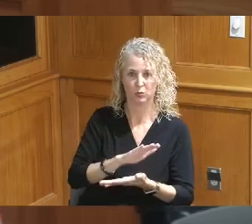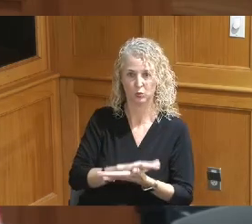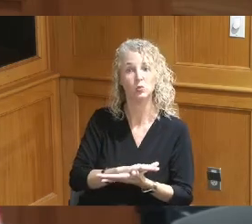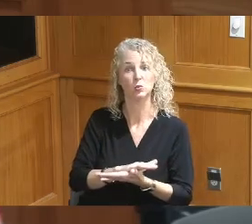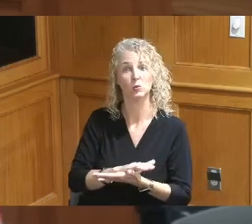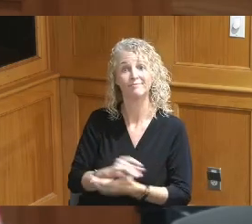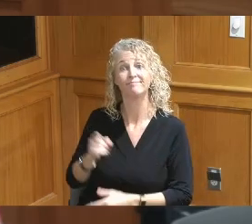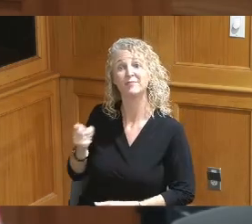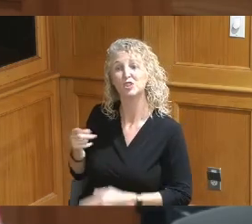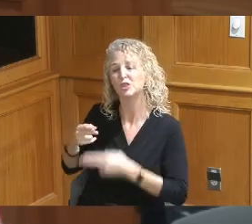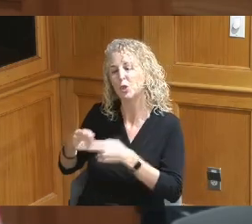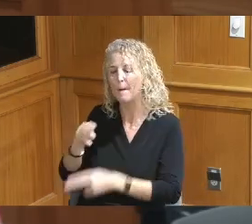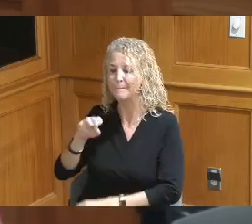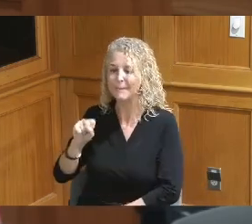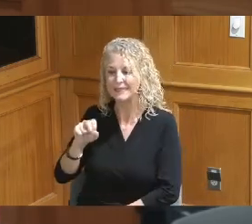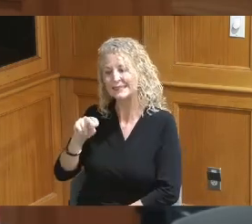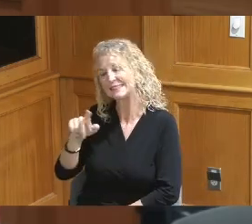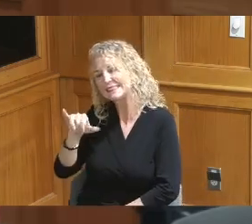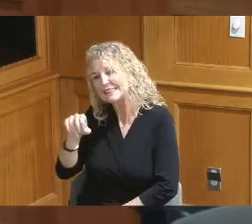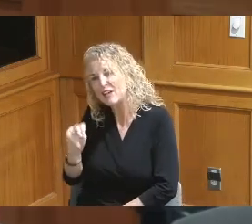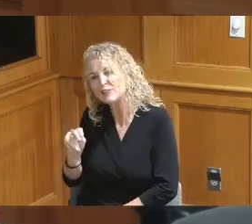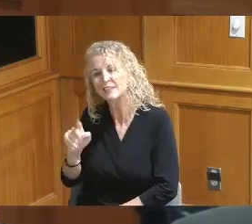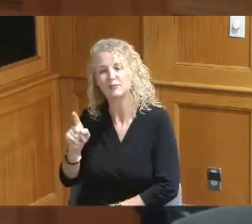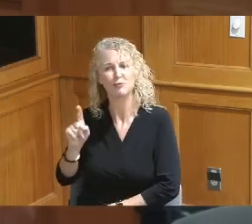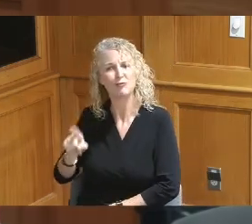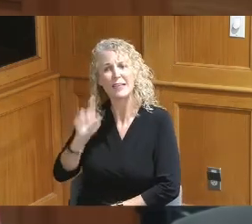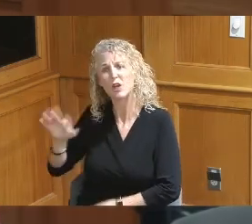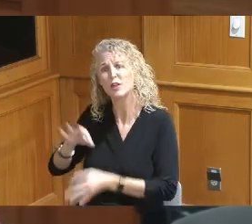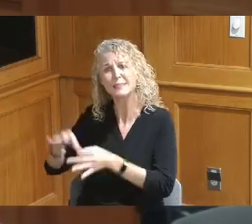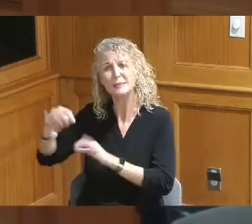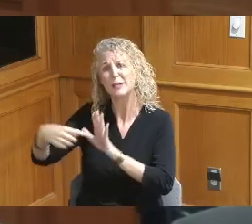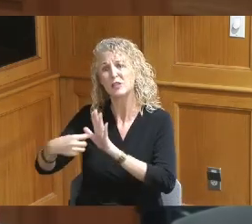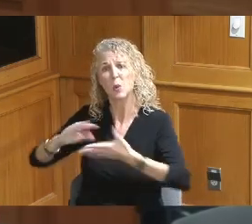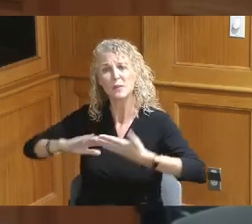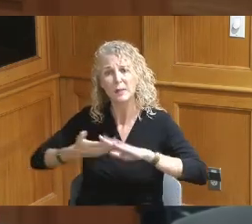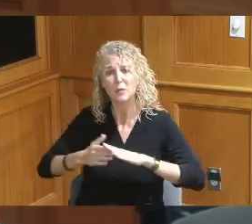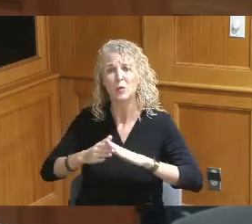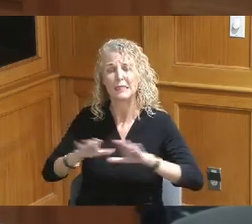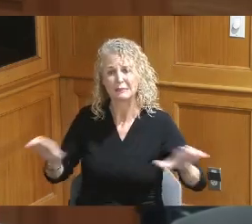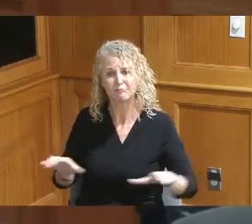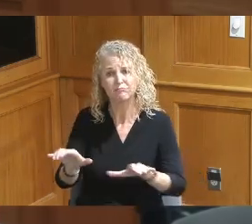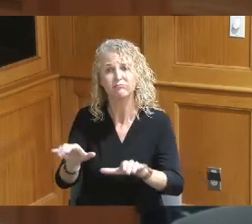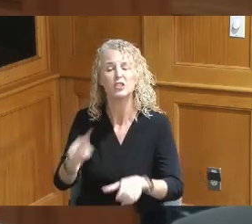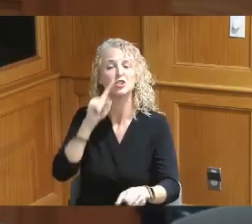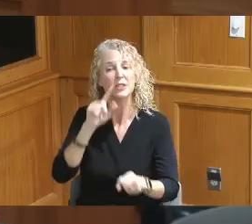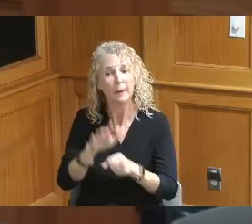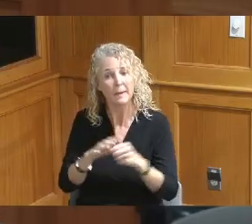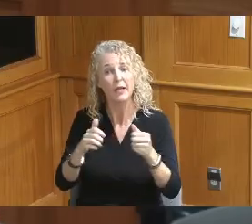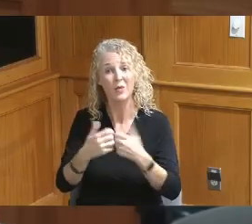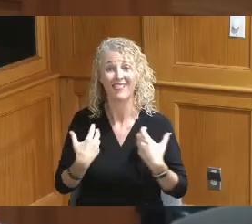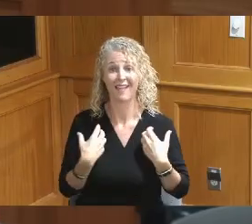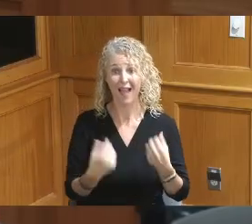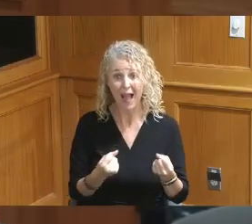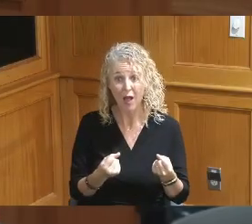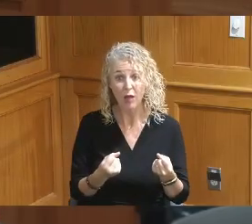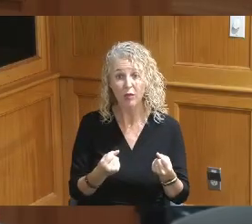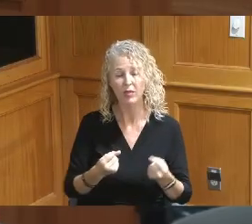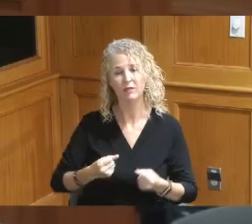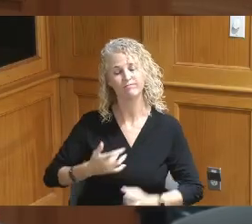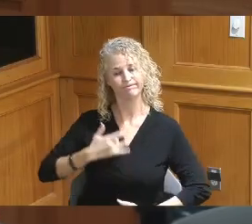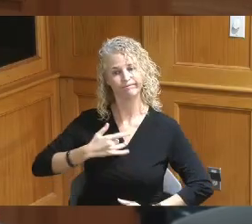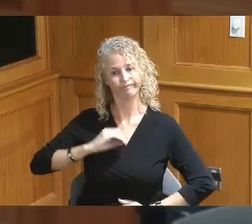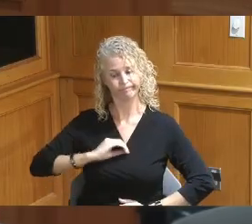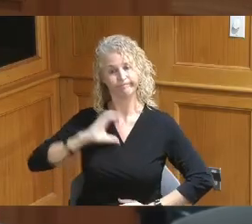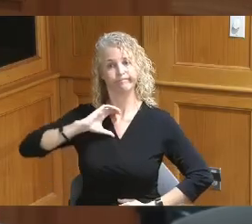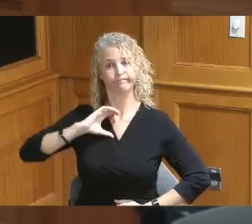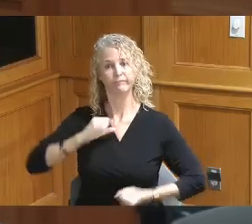Ania embodies the spirit of community, building, and activism with a strong commitment to promoting health, well-being,